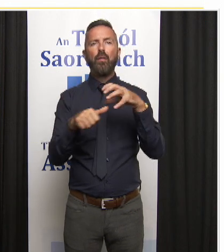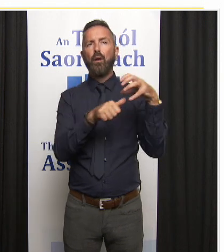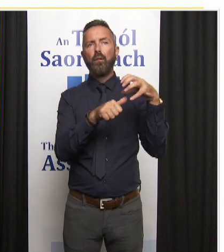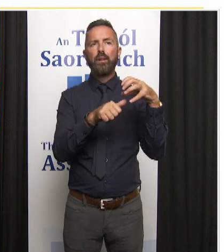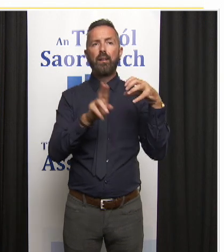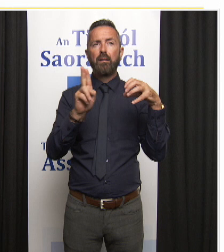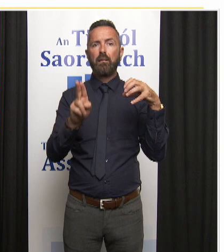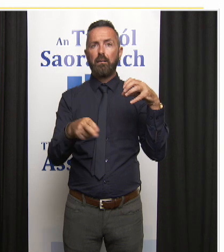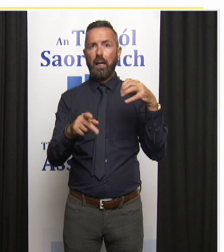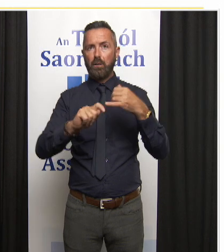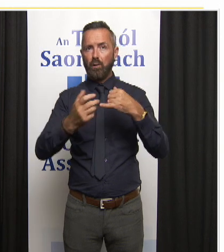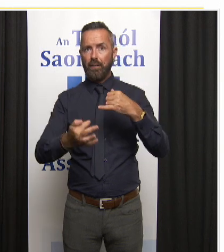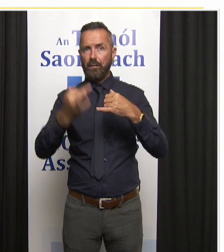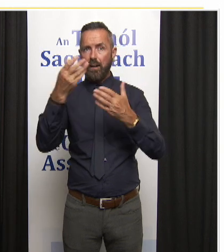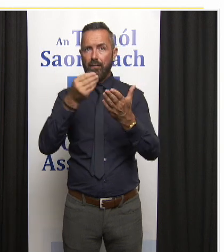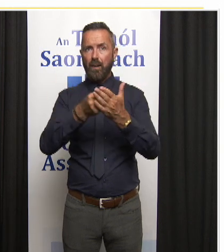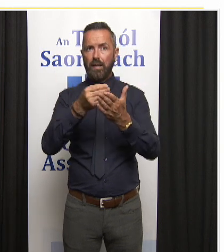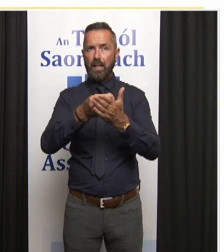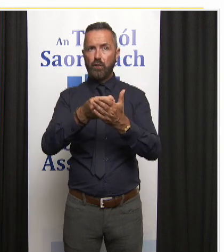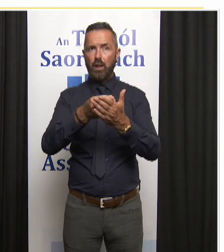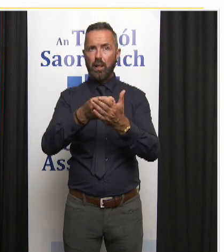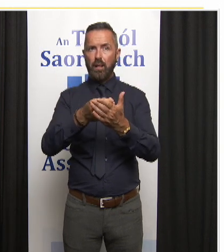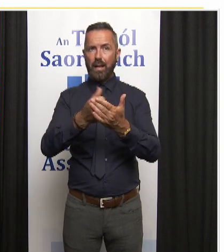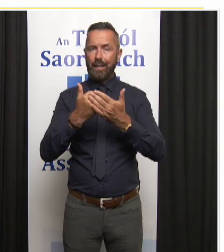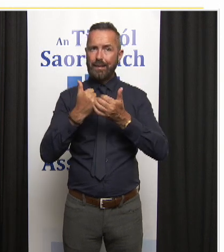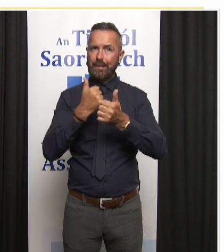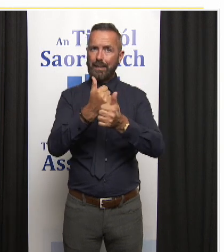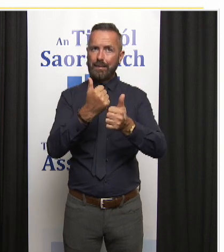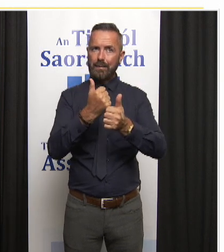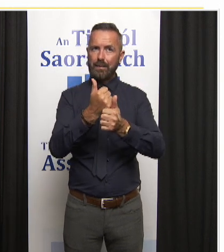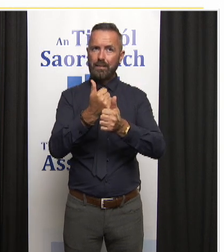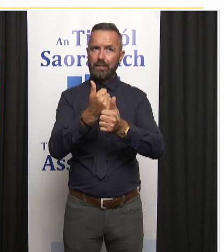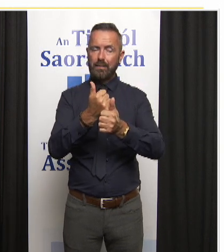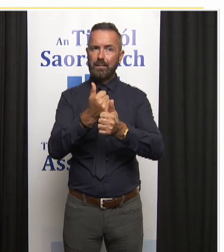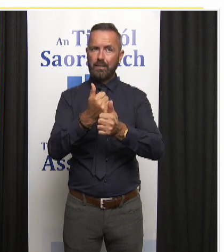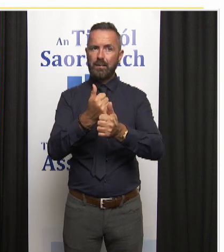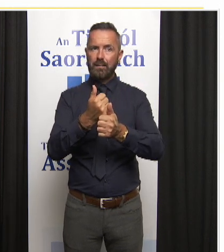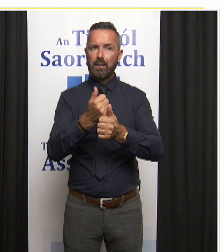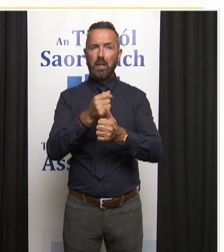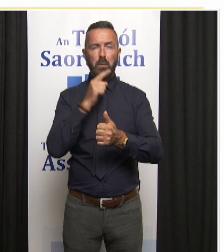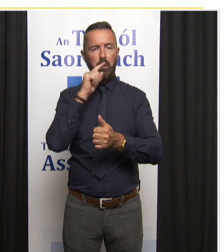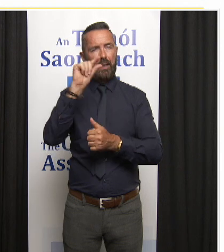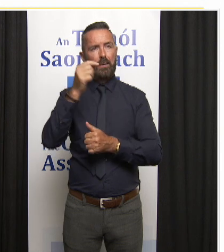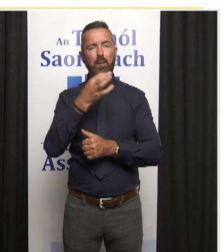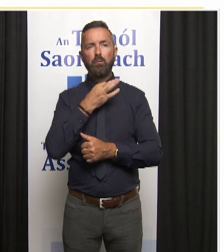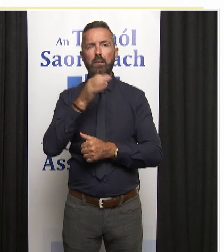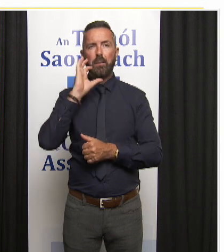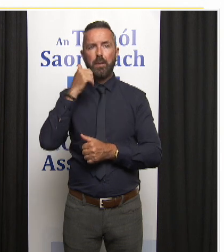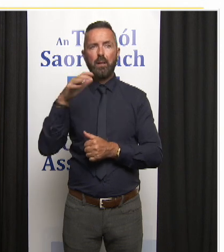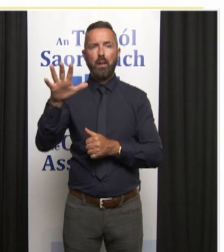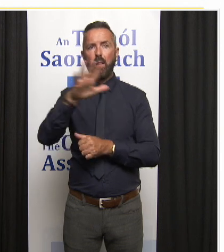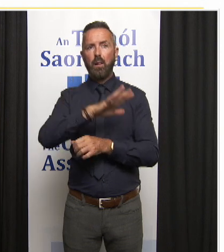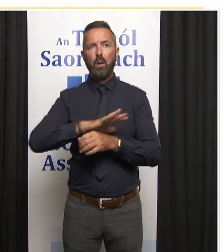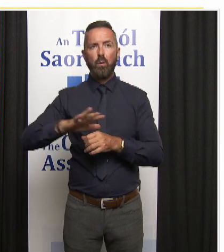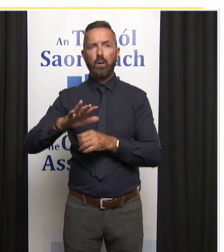financial assistance, but that this presented great financial risks as local authorities ran the